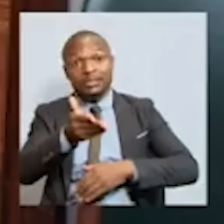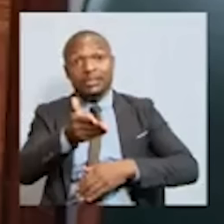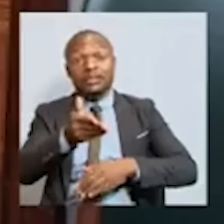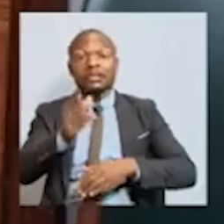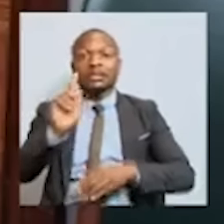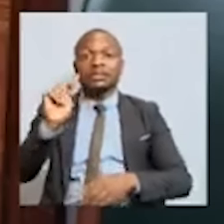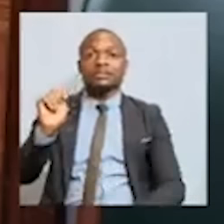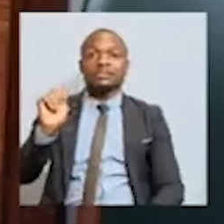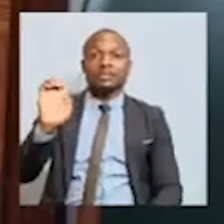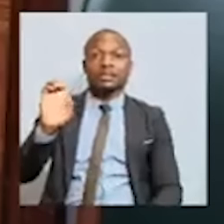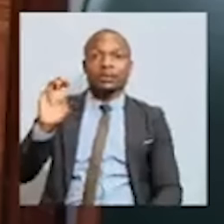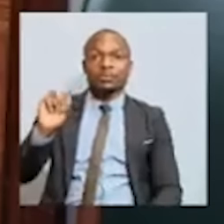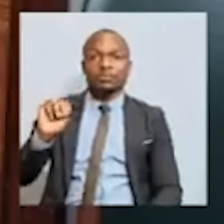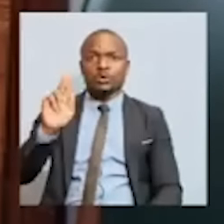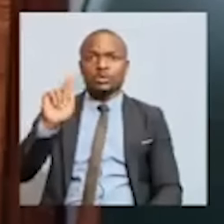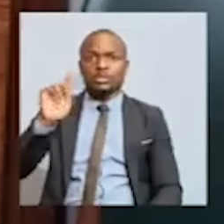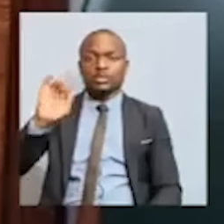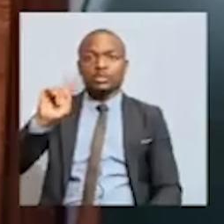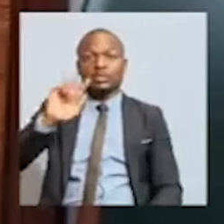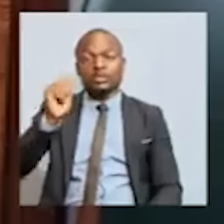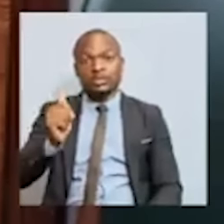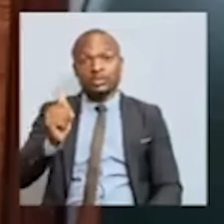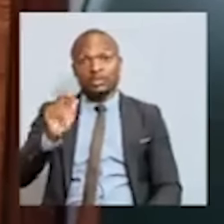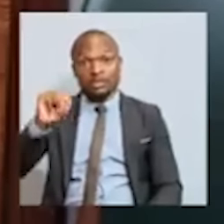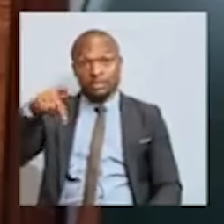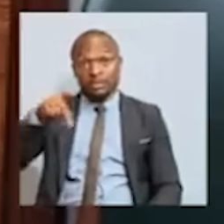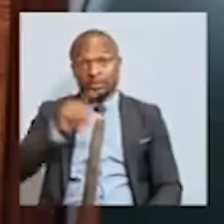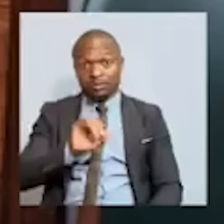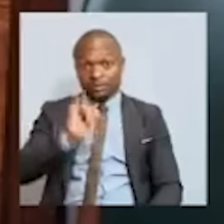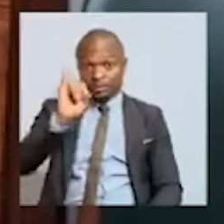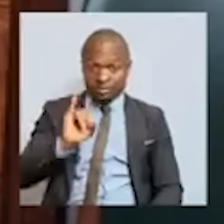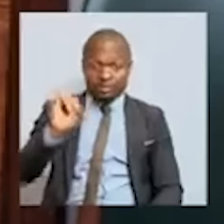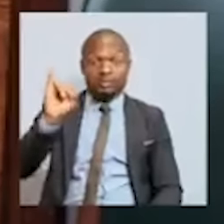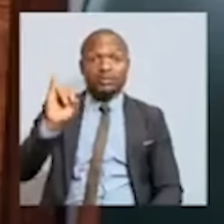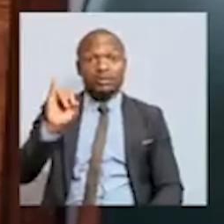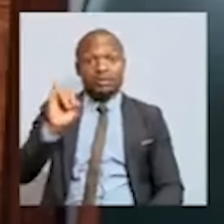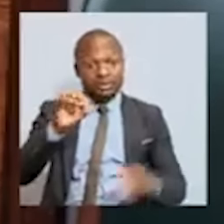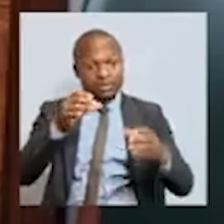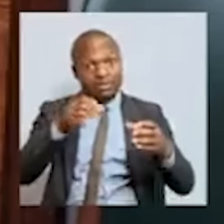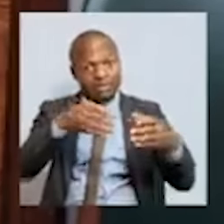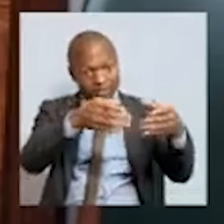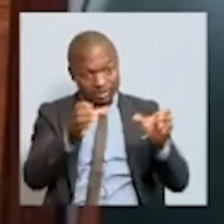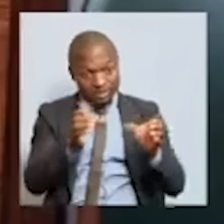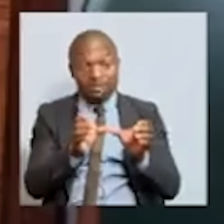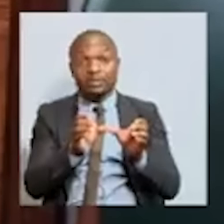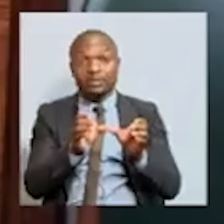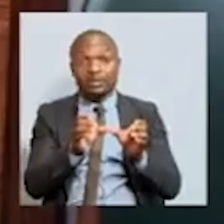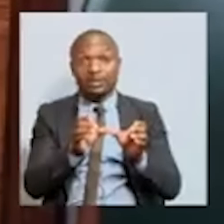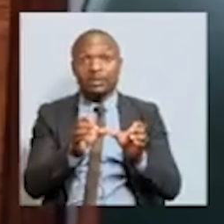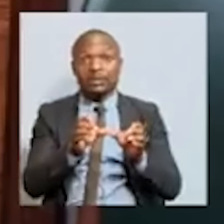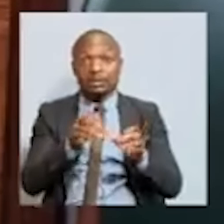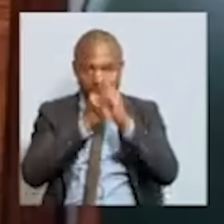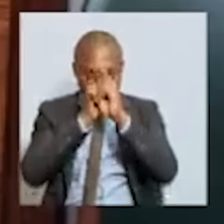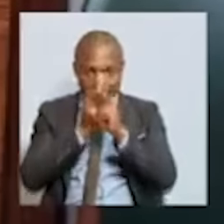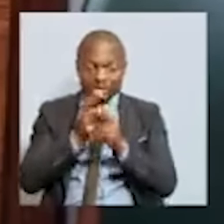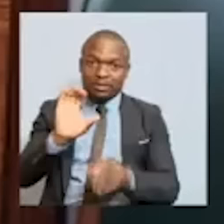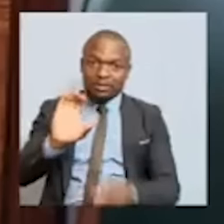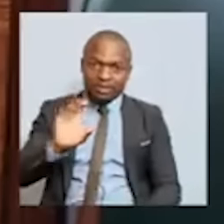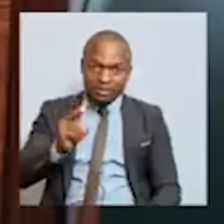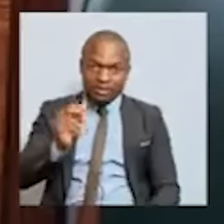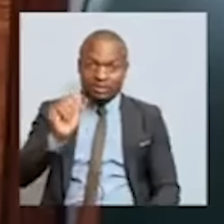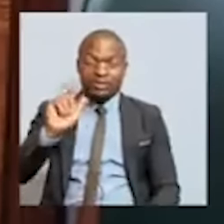T.E. Mutinta, Member of Parliament for Itezhitezi Constituency, Mr. N. Chilangwa, Member